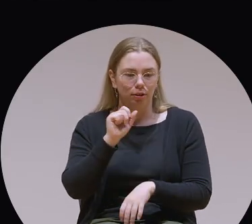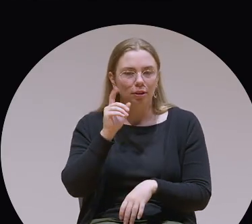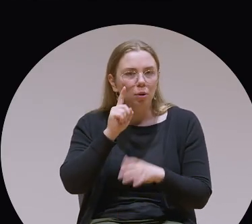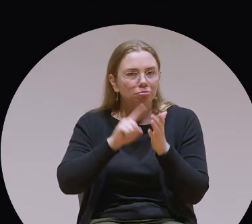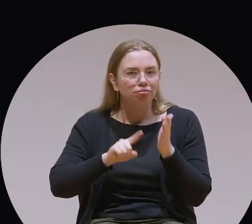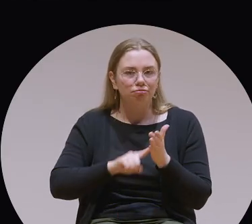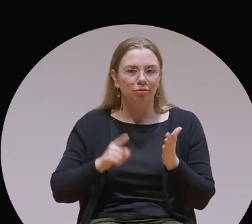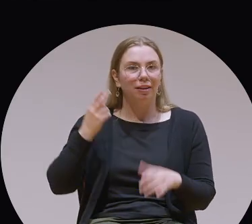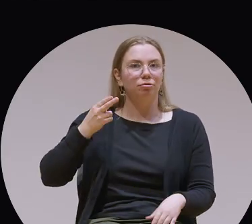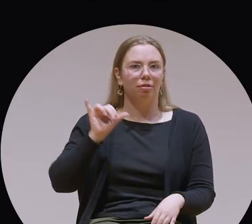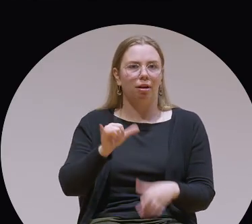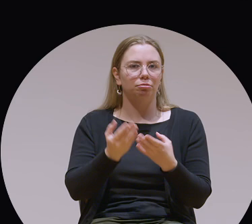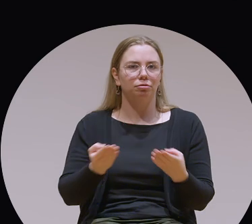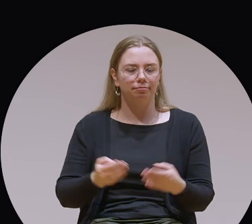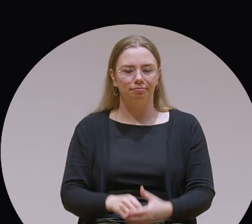word.